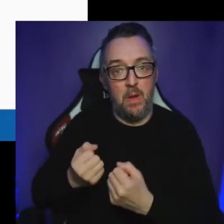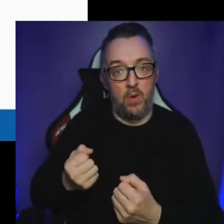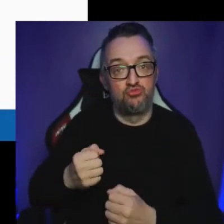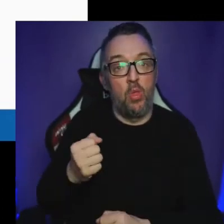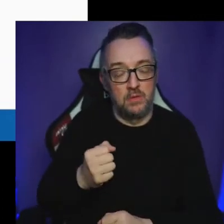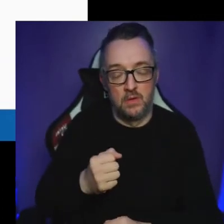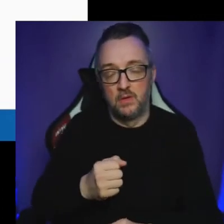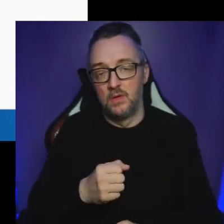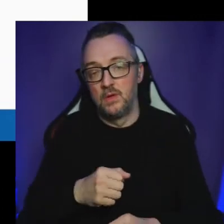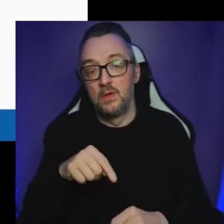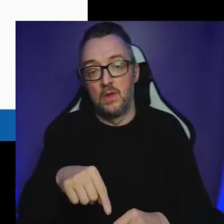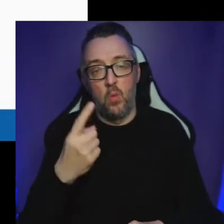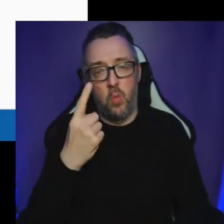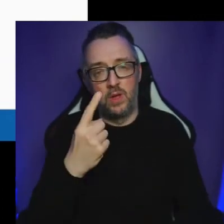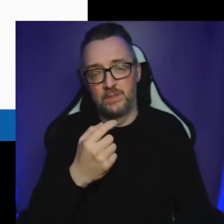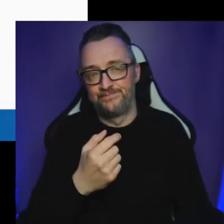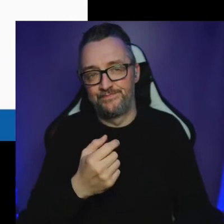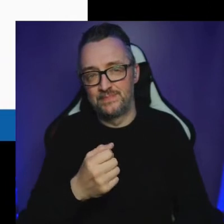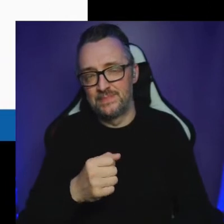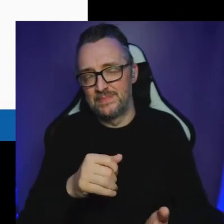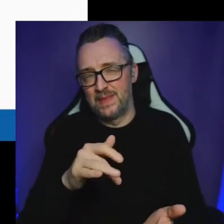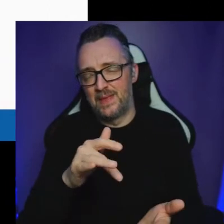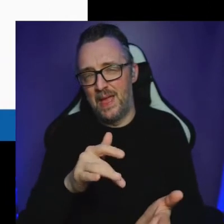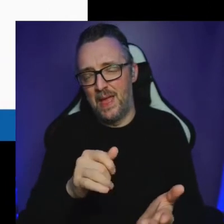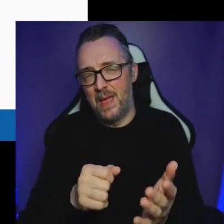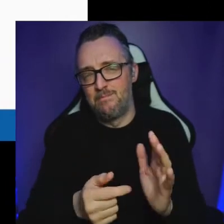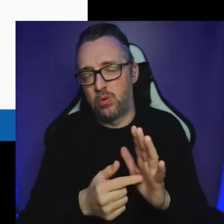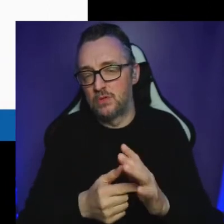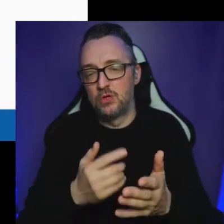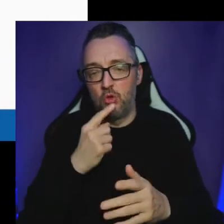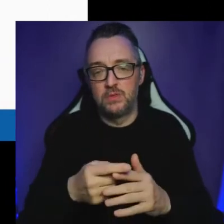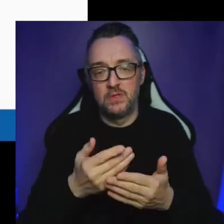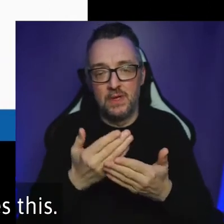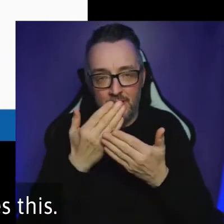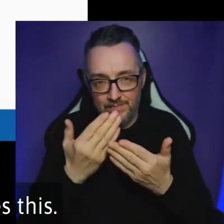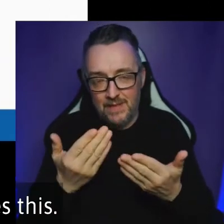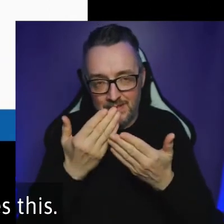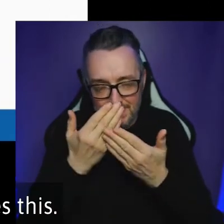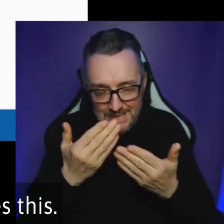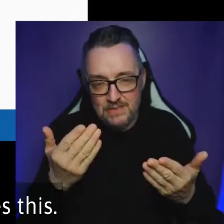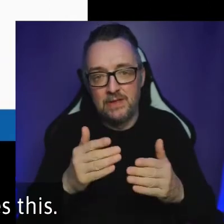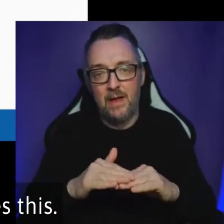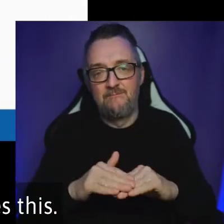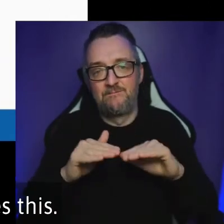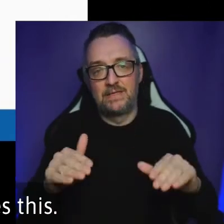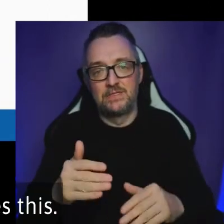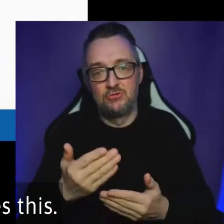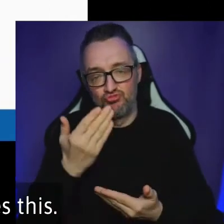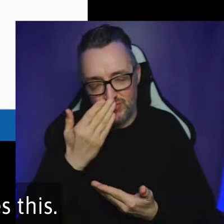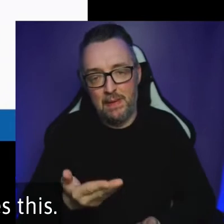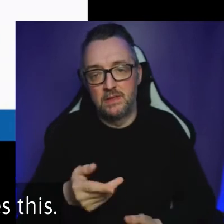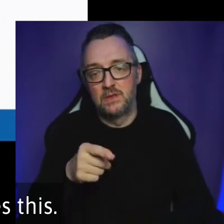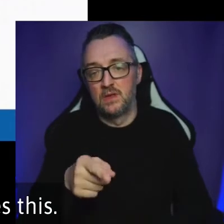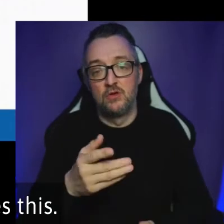This is one of the core aspects of this, is it's built on dignity, fairness and respect. That's within the legislation that kind